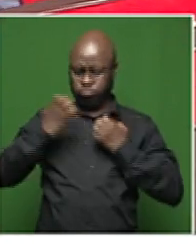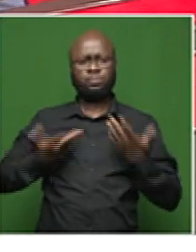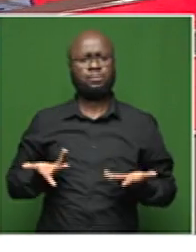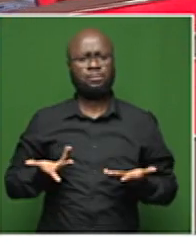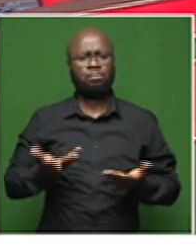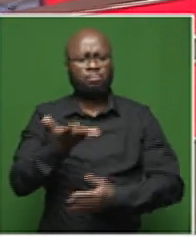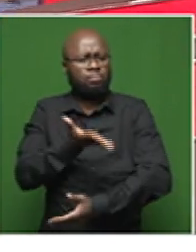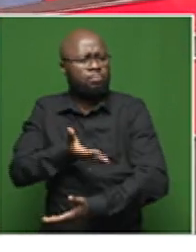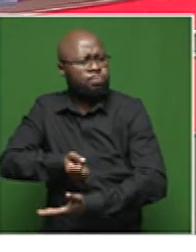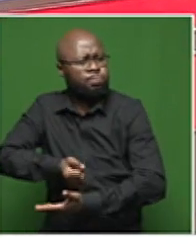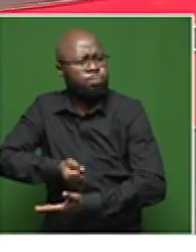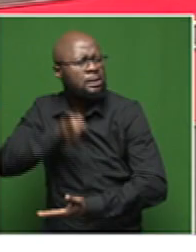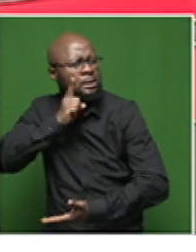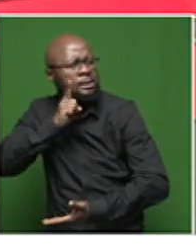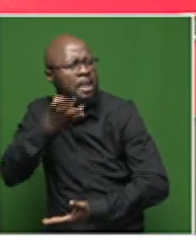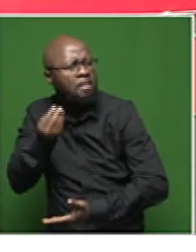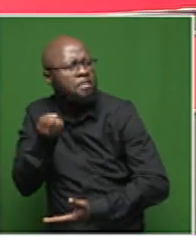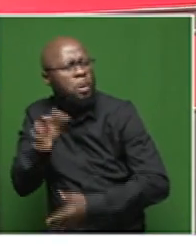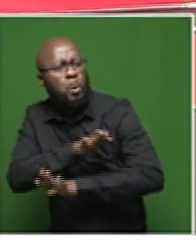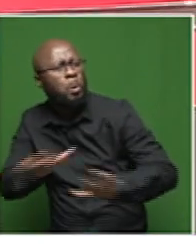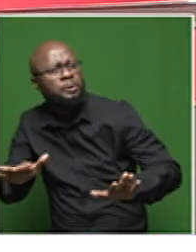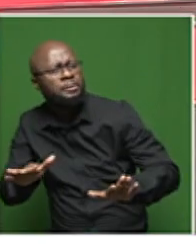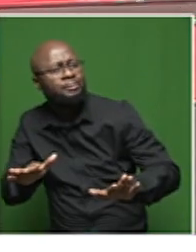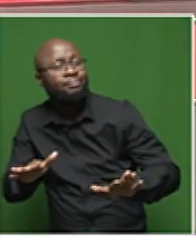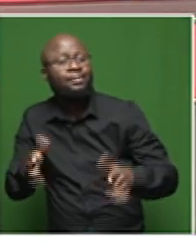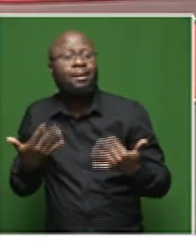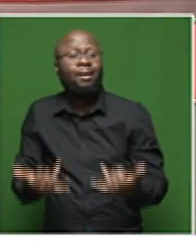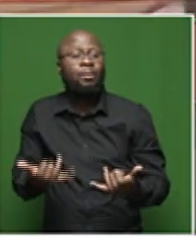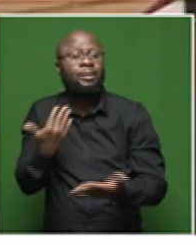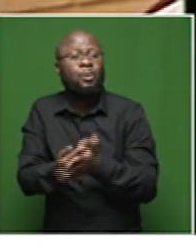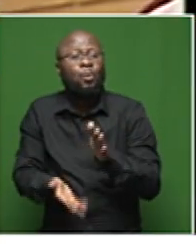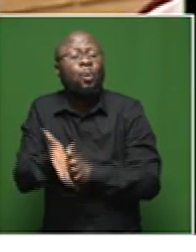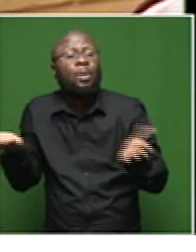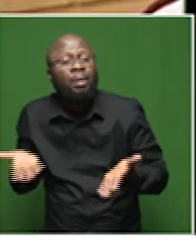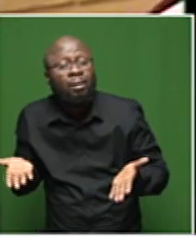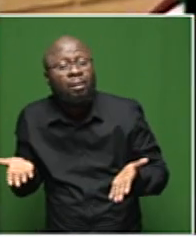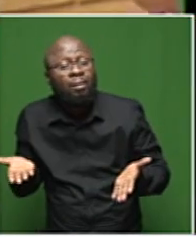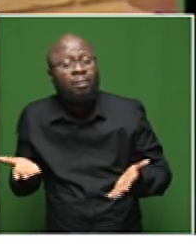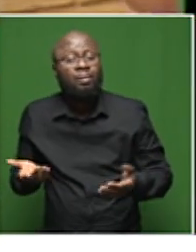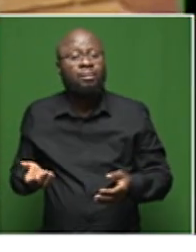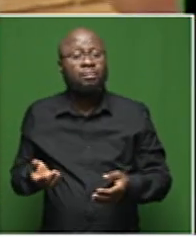see if they do have hypertension or not. Where and how can people get screened?